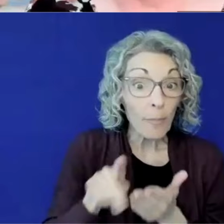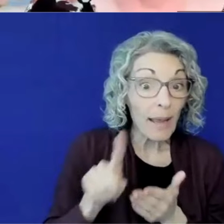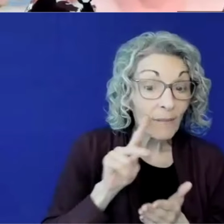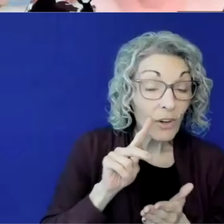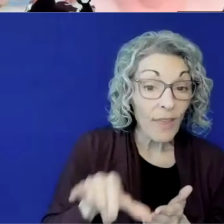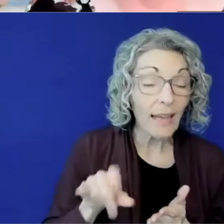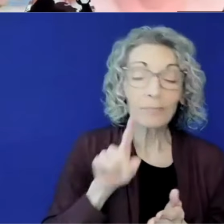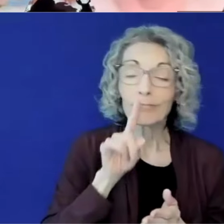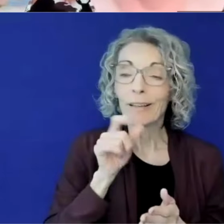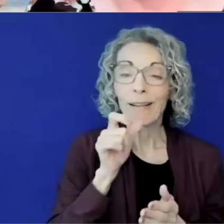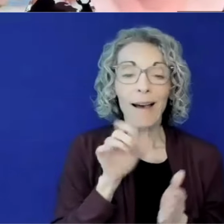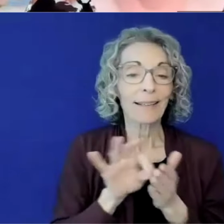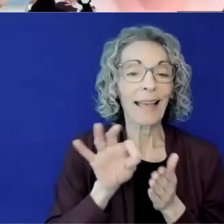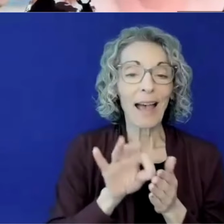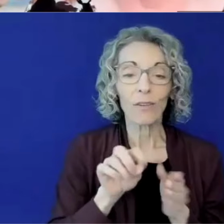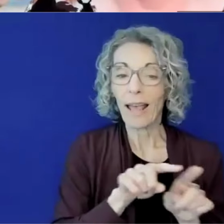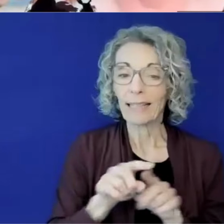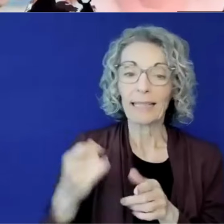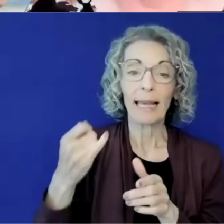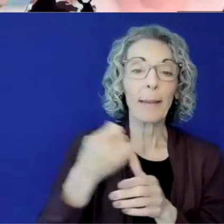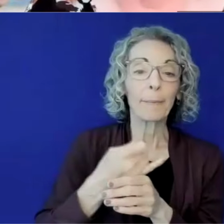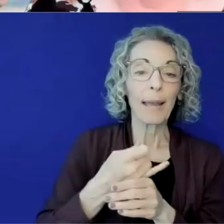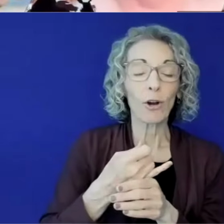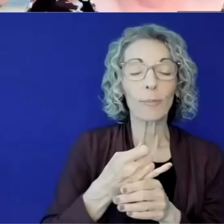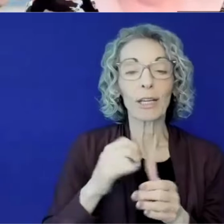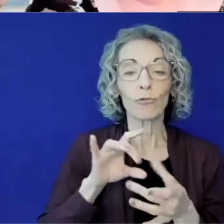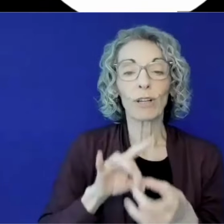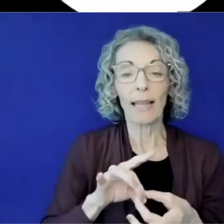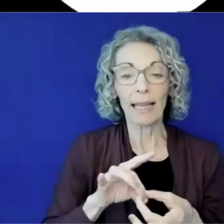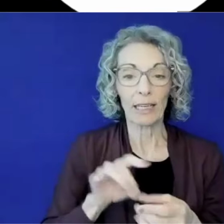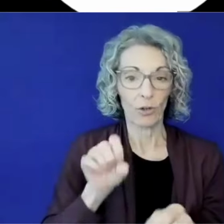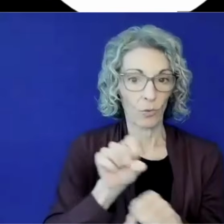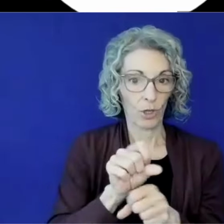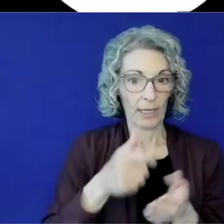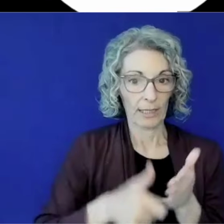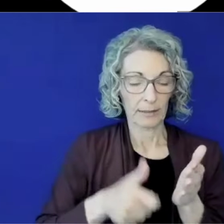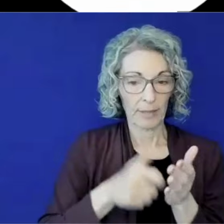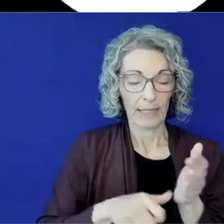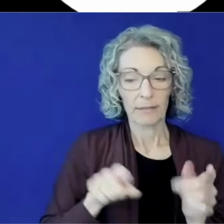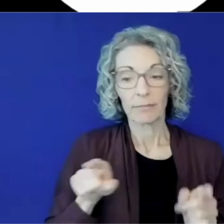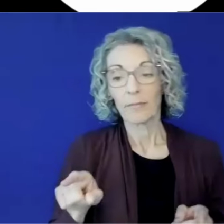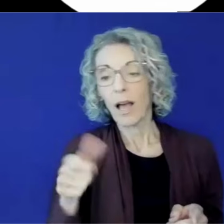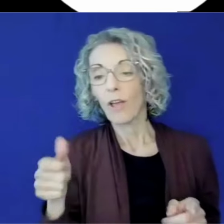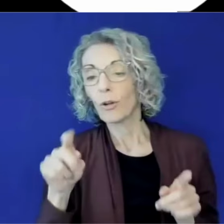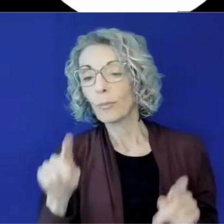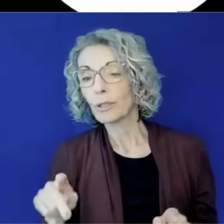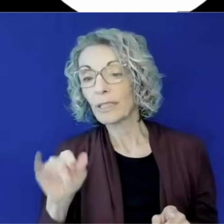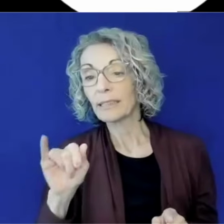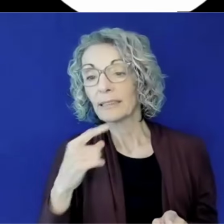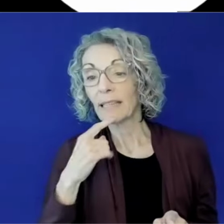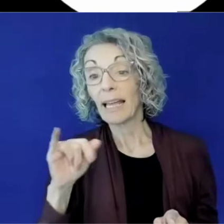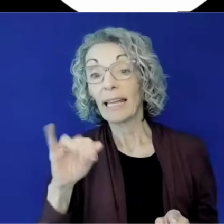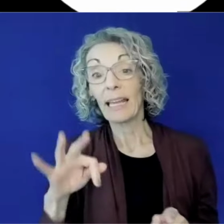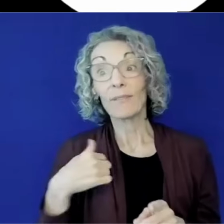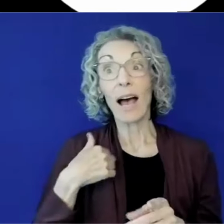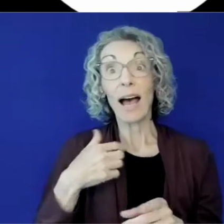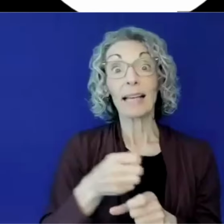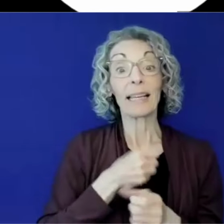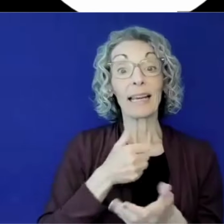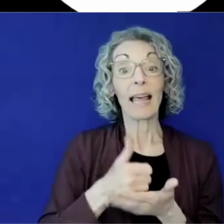it doesn't count as an impairment-related work expense. Someone's asking if they're getting help paying their property